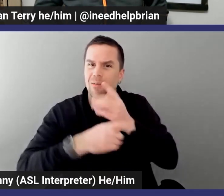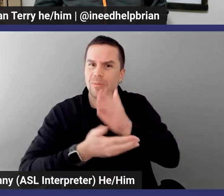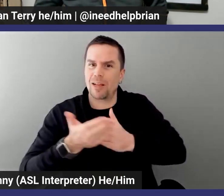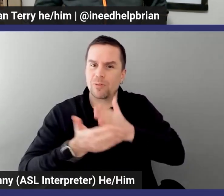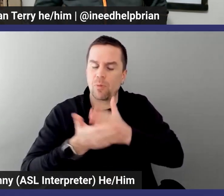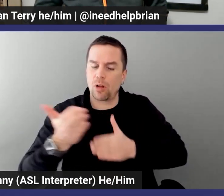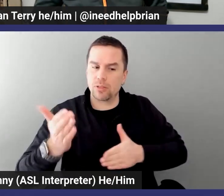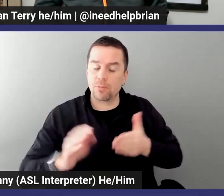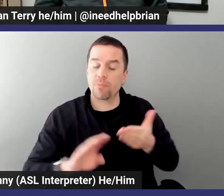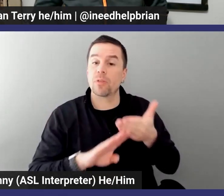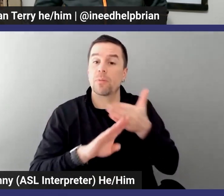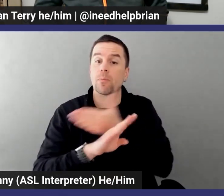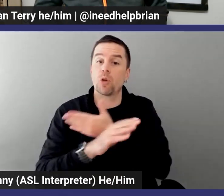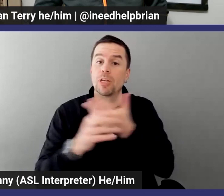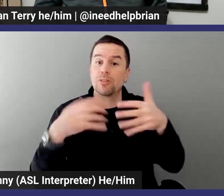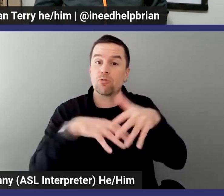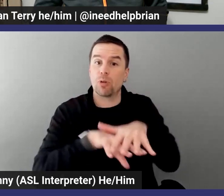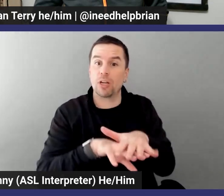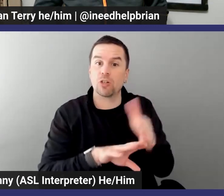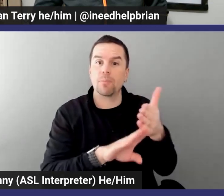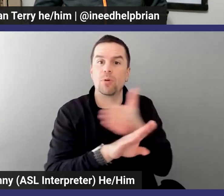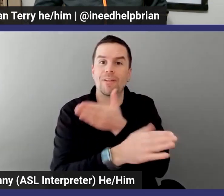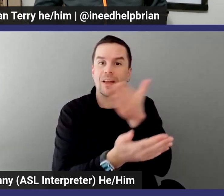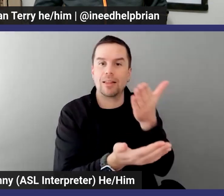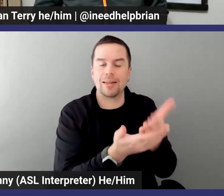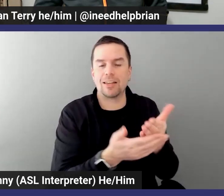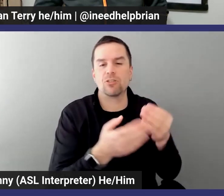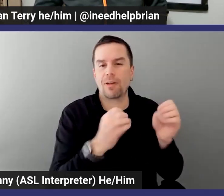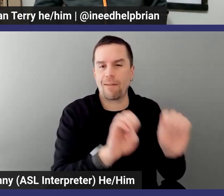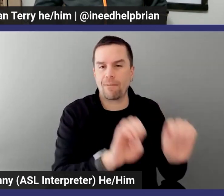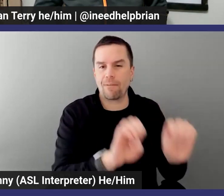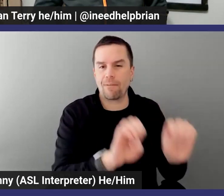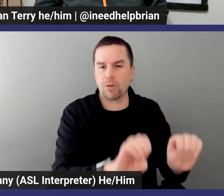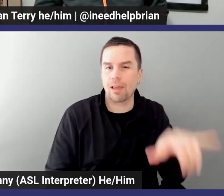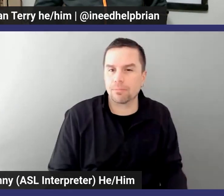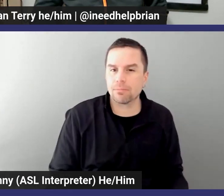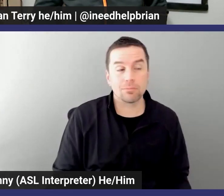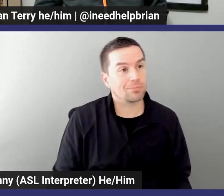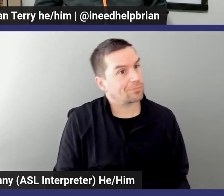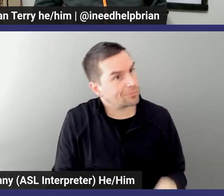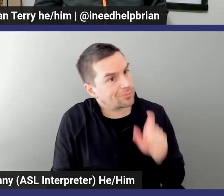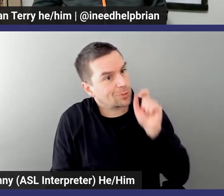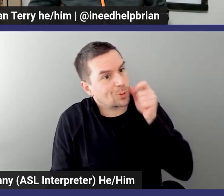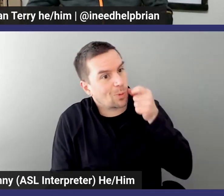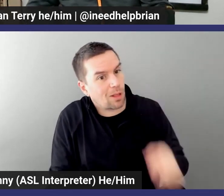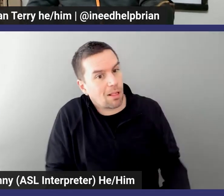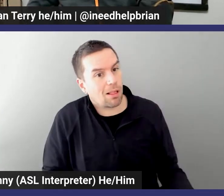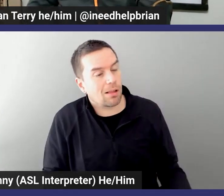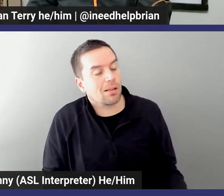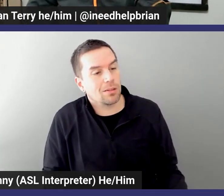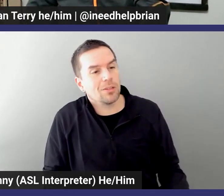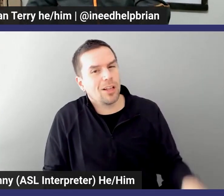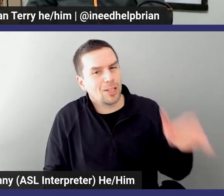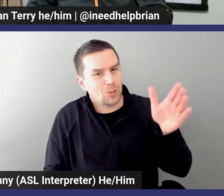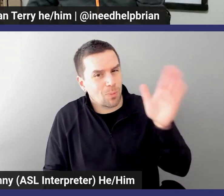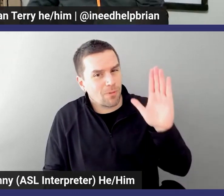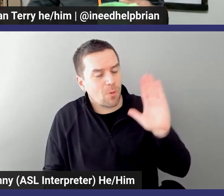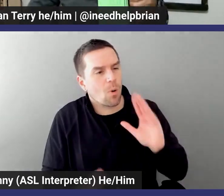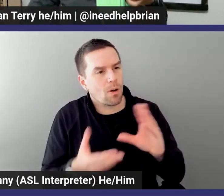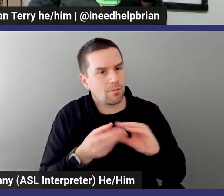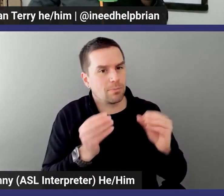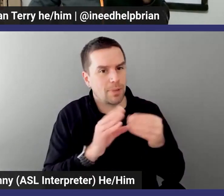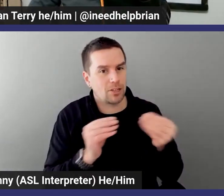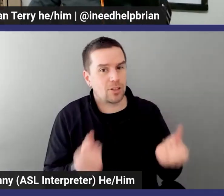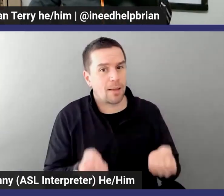and pre-validation efforts which are required. Too cool. And so earlier we mentioned that a lot of you are actually in Barcelona